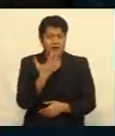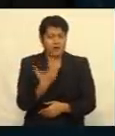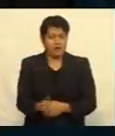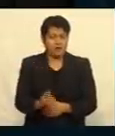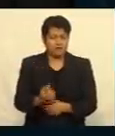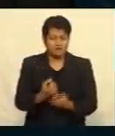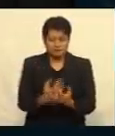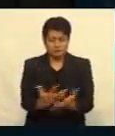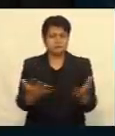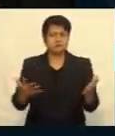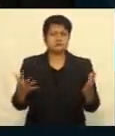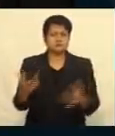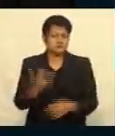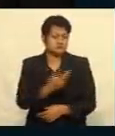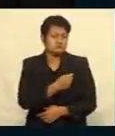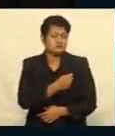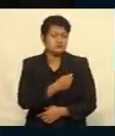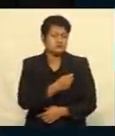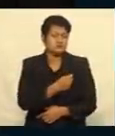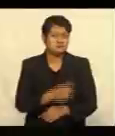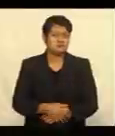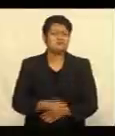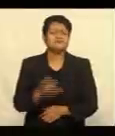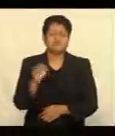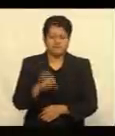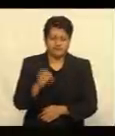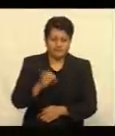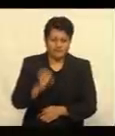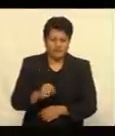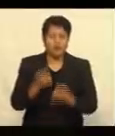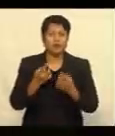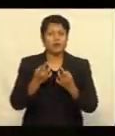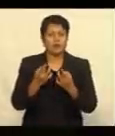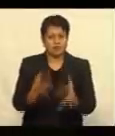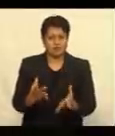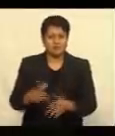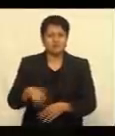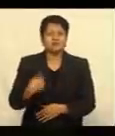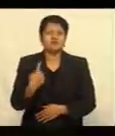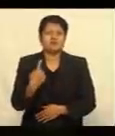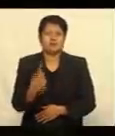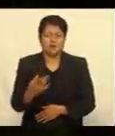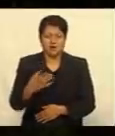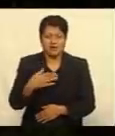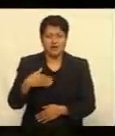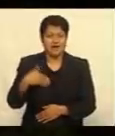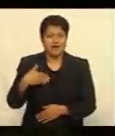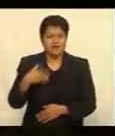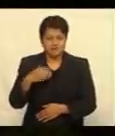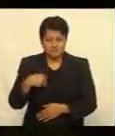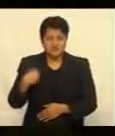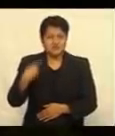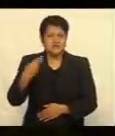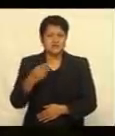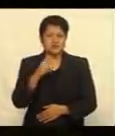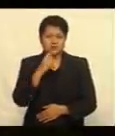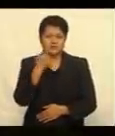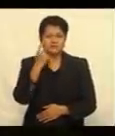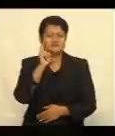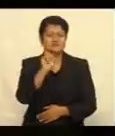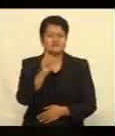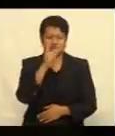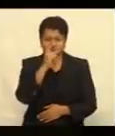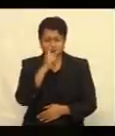given the current situation? Yes, Edwin, it will begin tomorrow. The health ministry will start calling up people to come and receive their